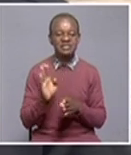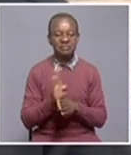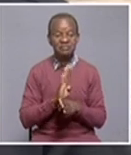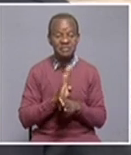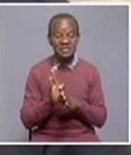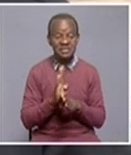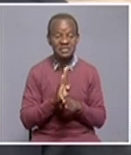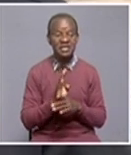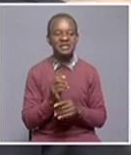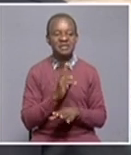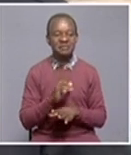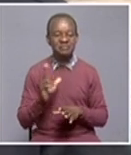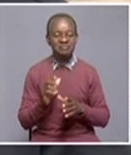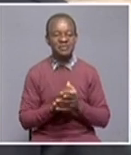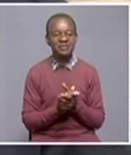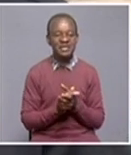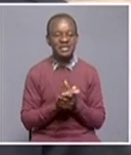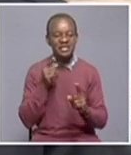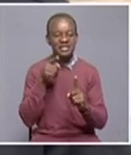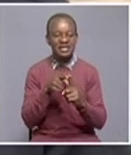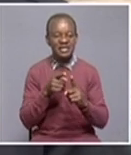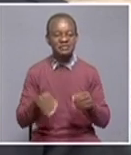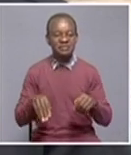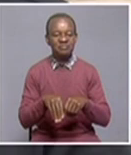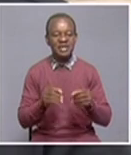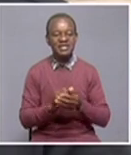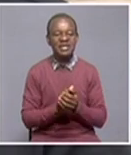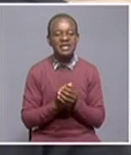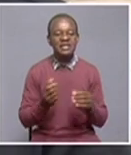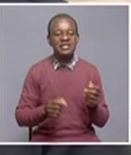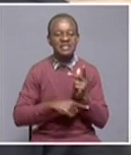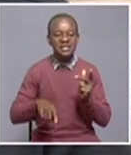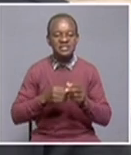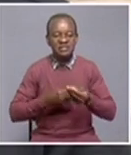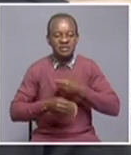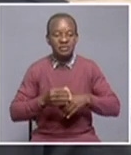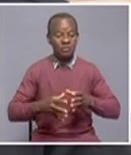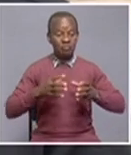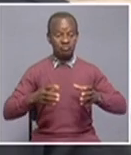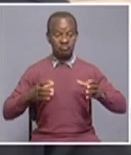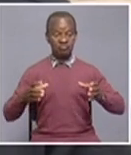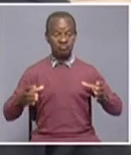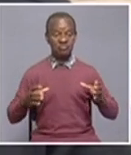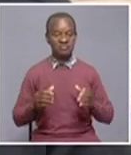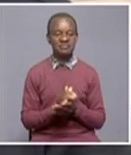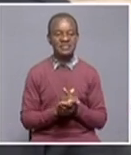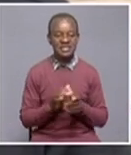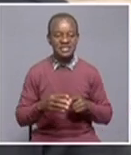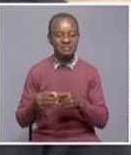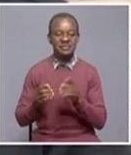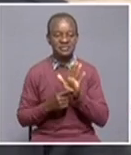cash to boost the local economy here within Windhoek. Right. and in particular within the commerce